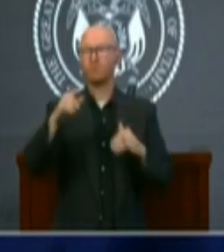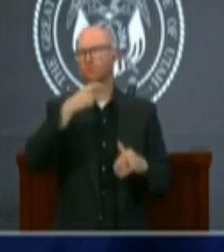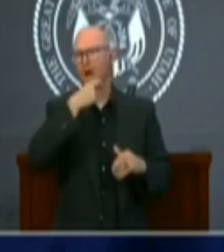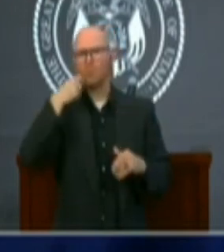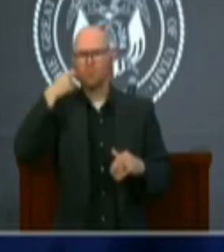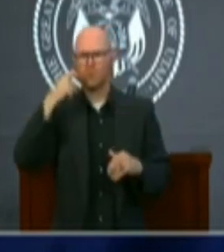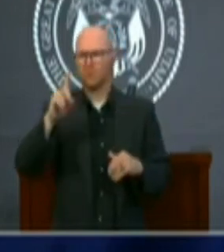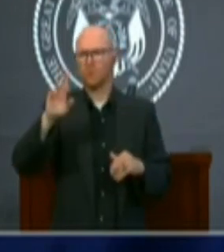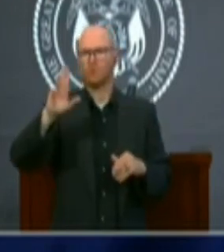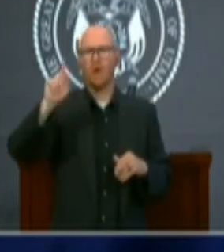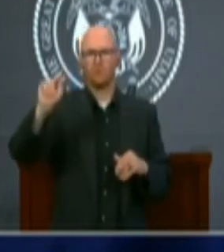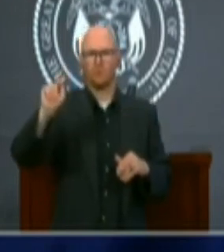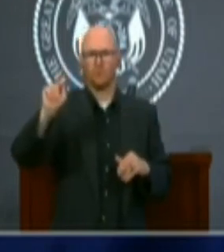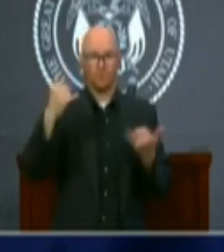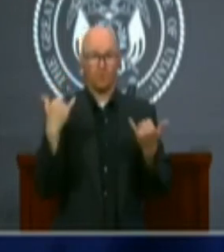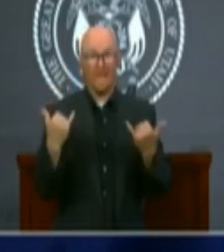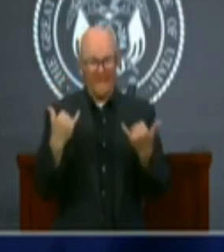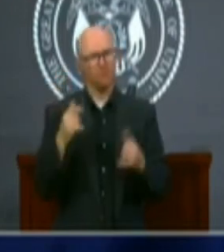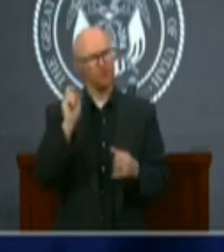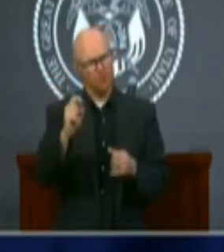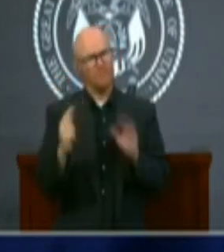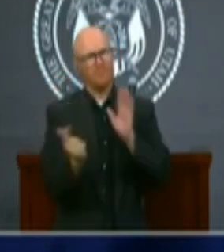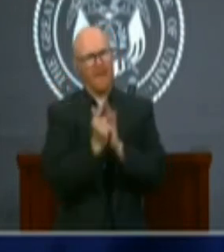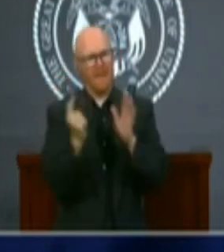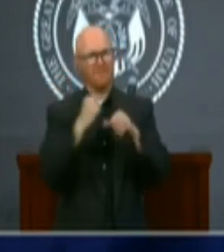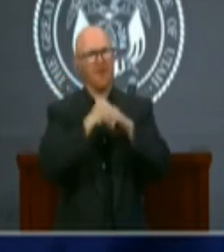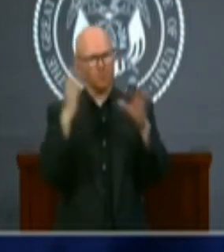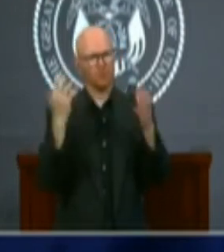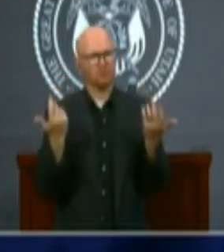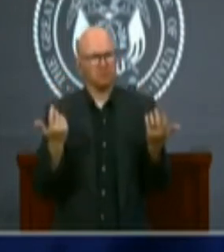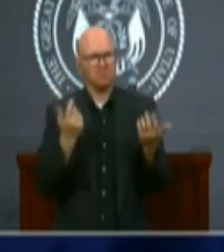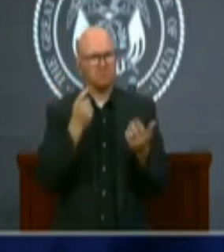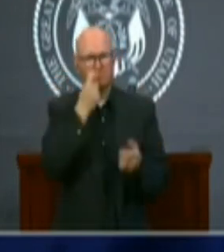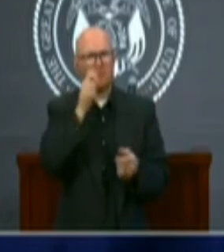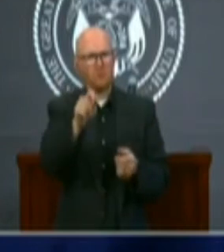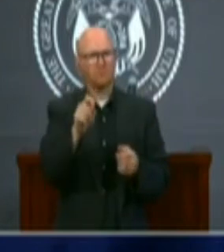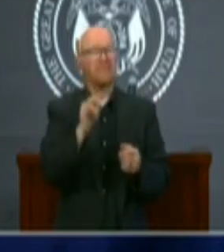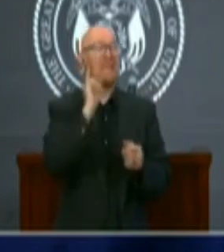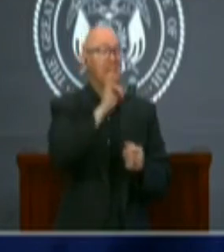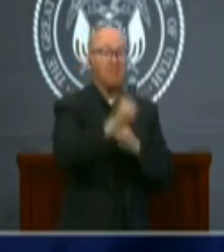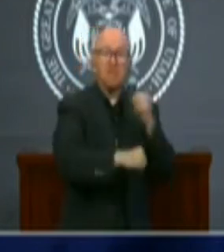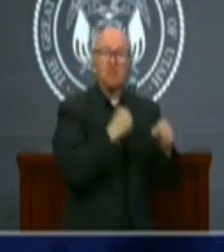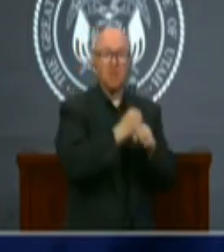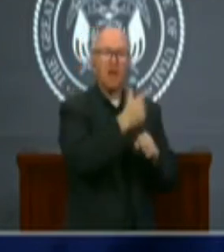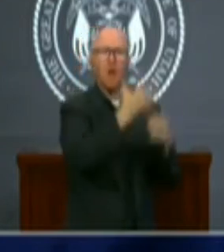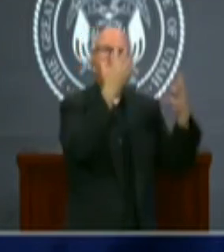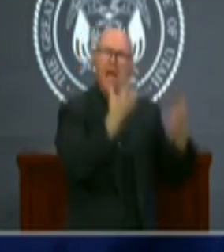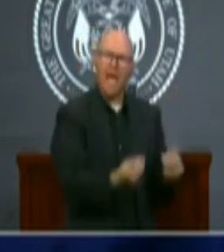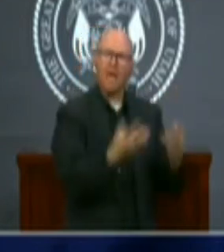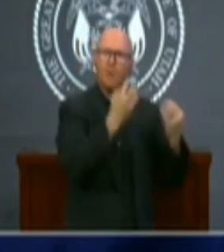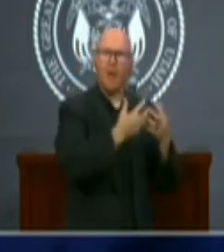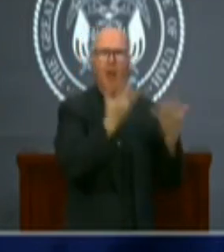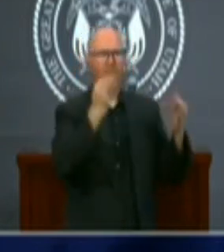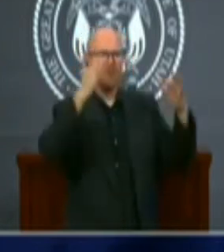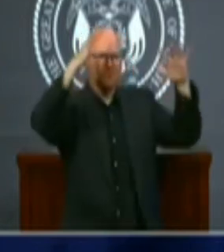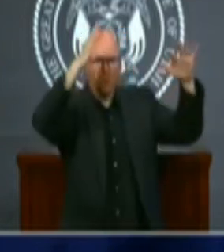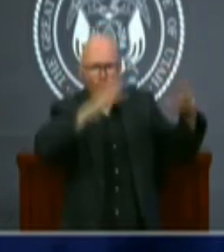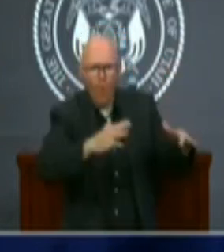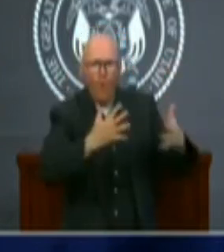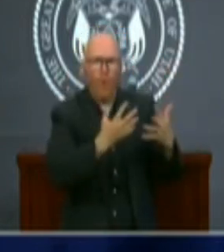in exceptional drought, but most of the state is, that if you're a community that's in exceptional drought, that to me is a very easy